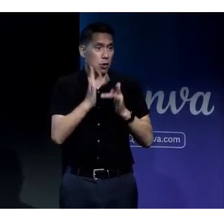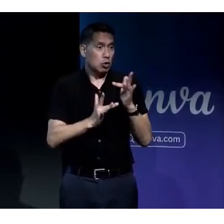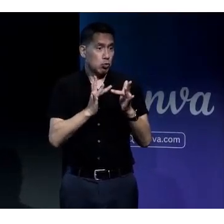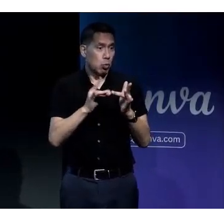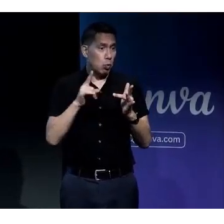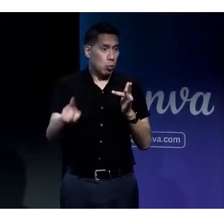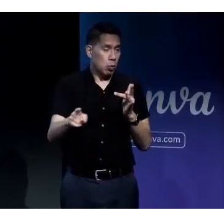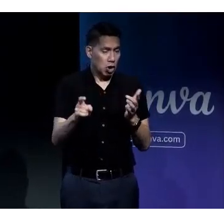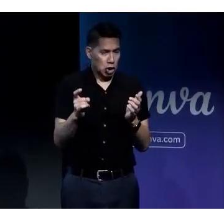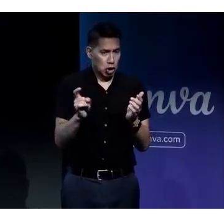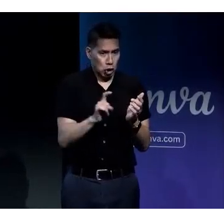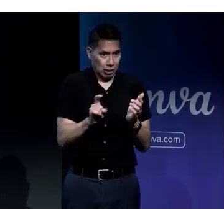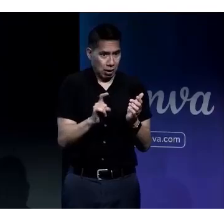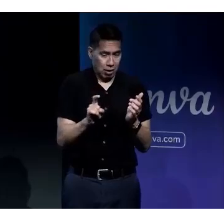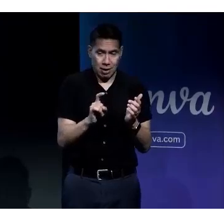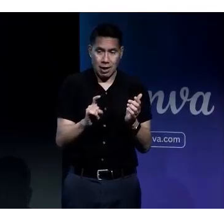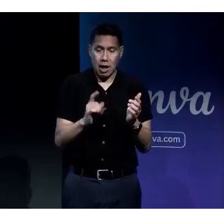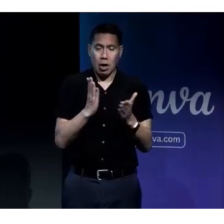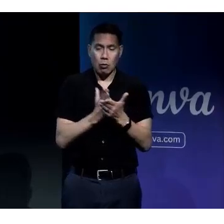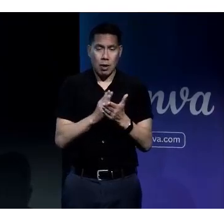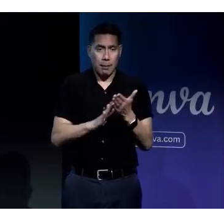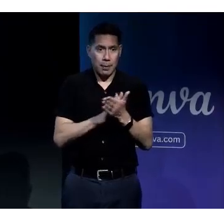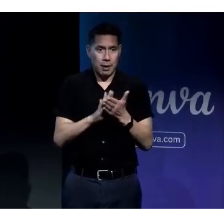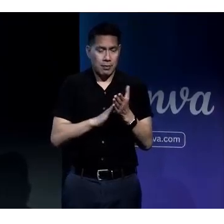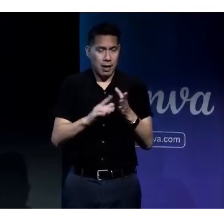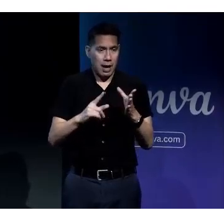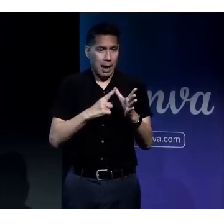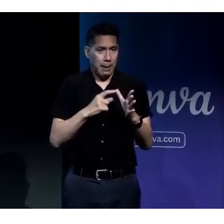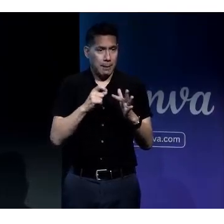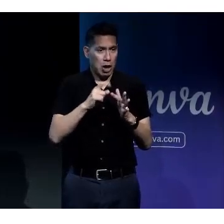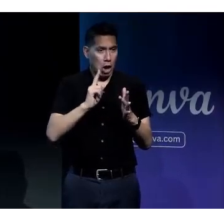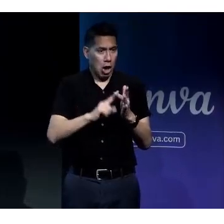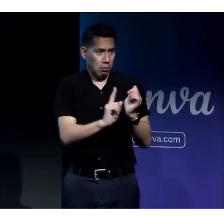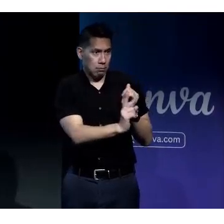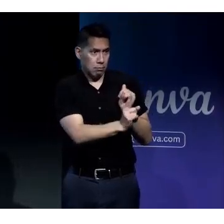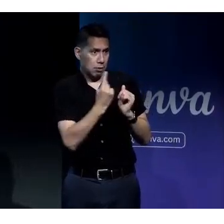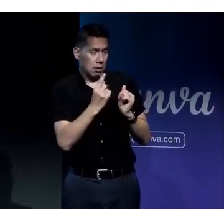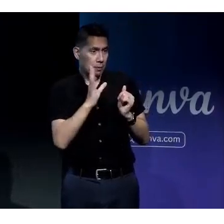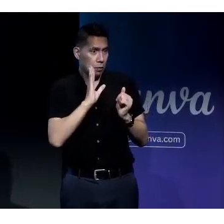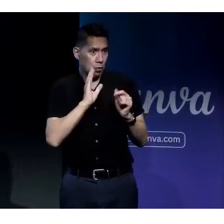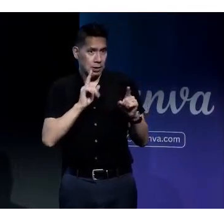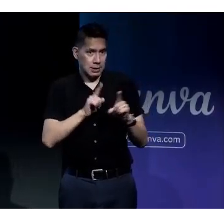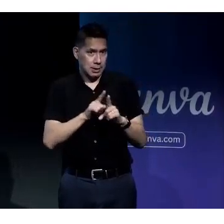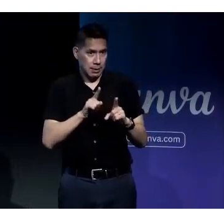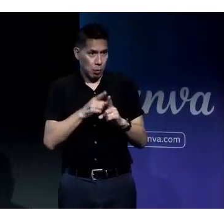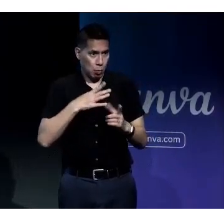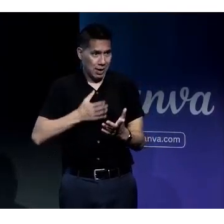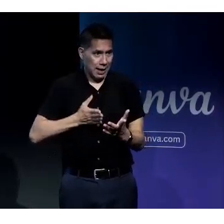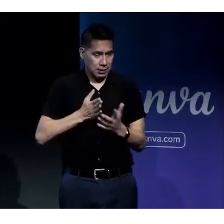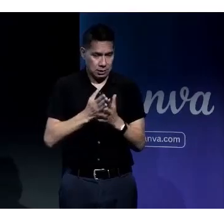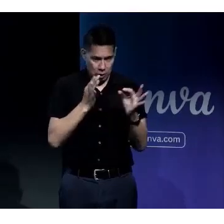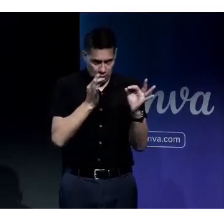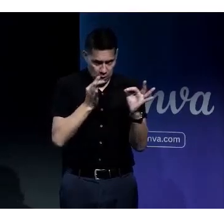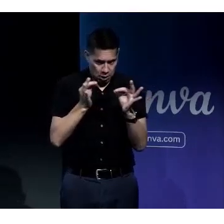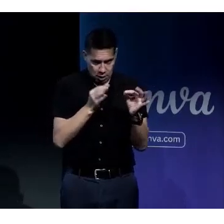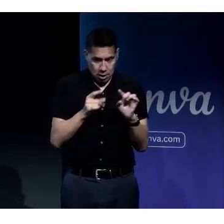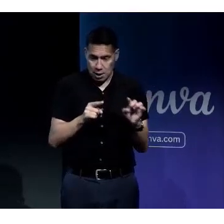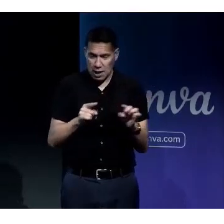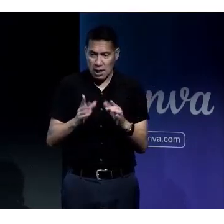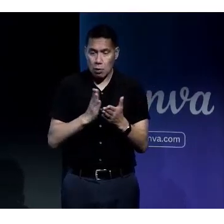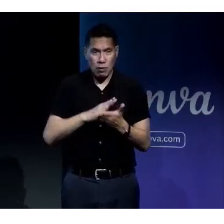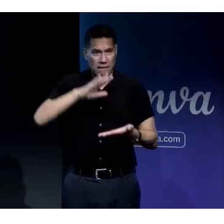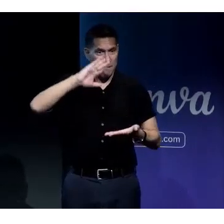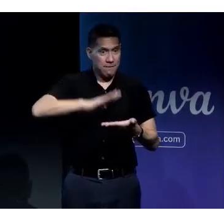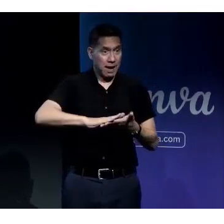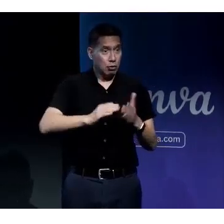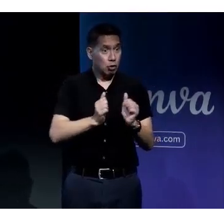the screen reader calls those native APIs that we talked about earlier, like accessibility perform press. This flattened document is mostly invisible